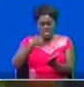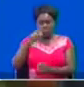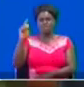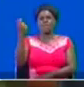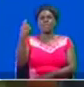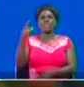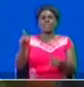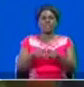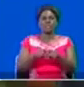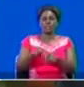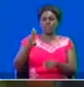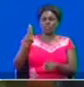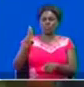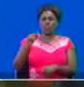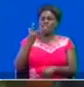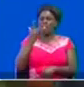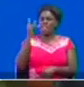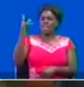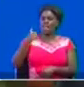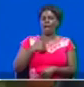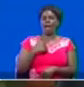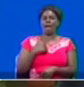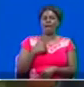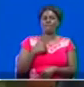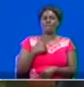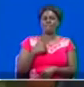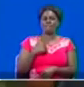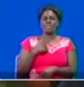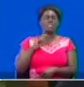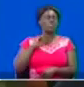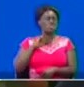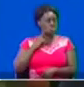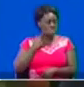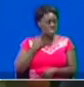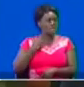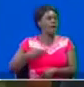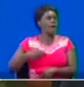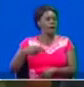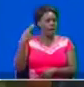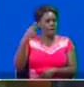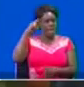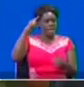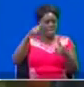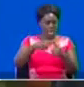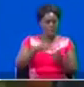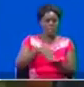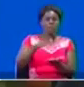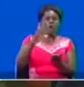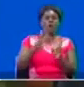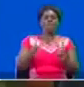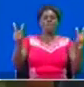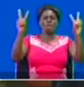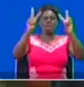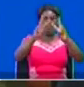We have new recipes, new flavor, so it's quite breakthrough. And this is really with the objective to bring more and more value to the